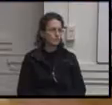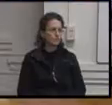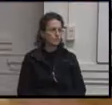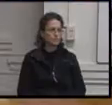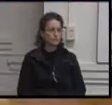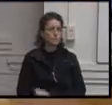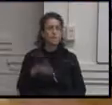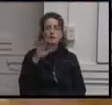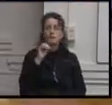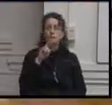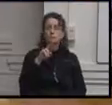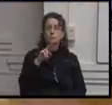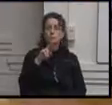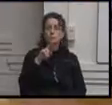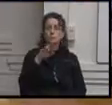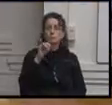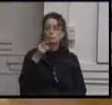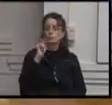Mr. Johnson?